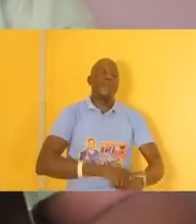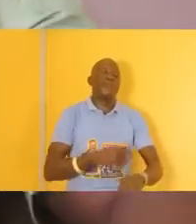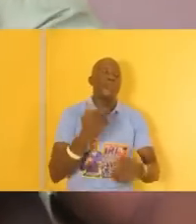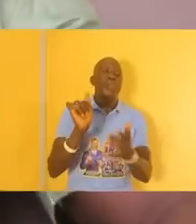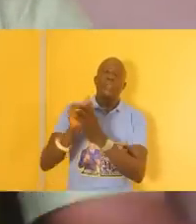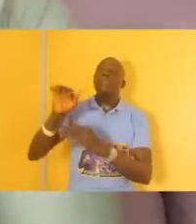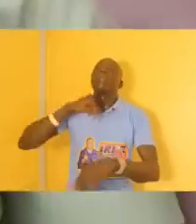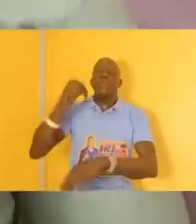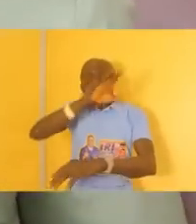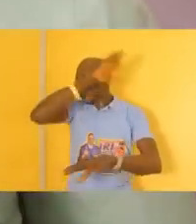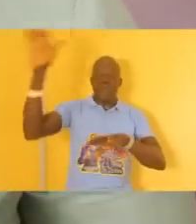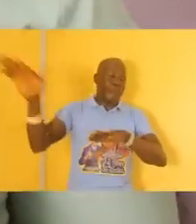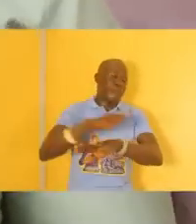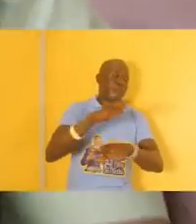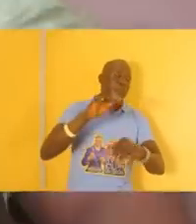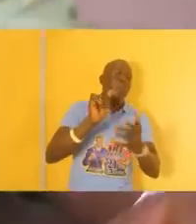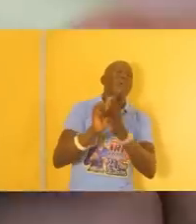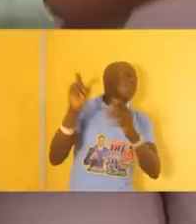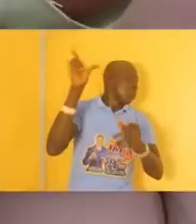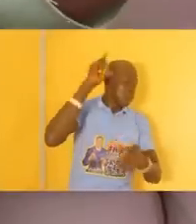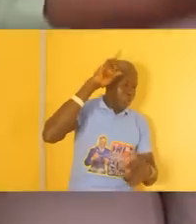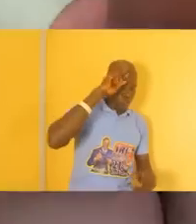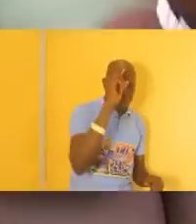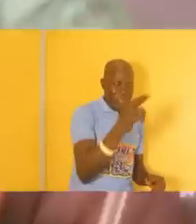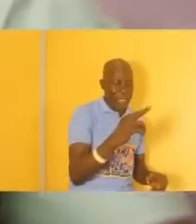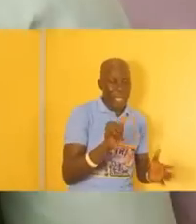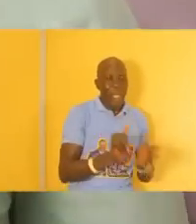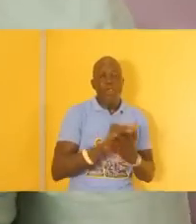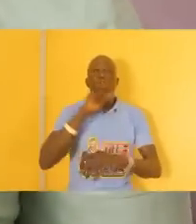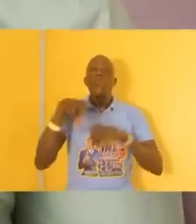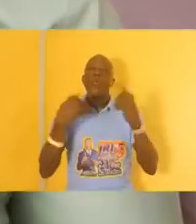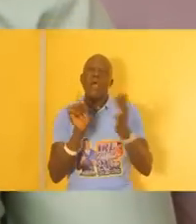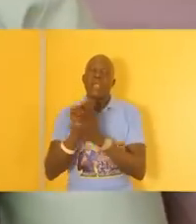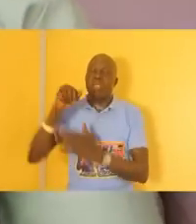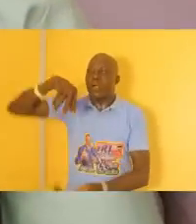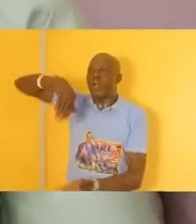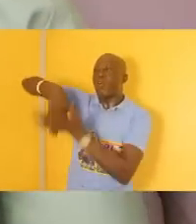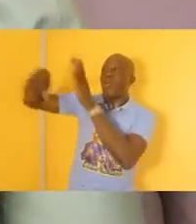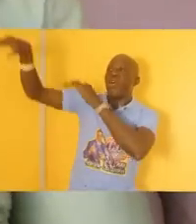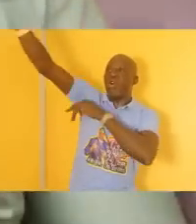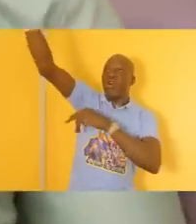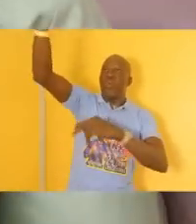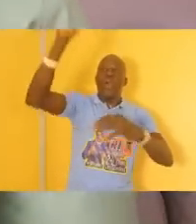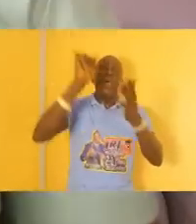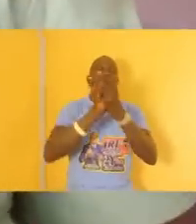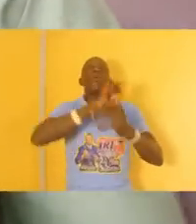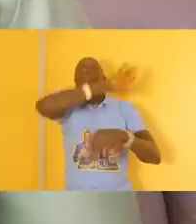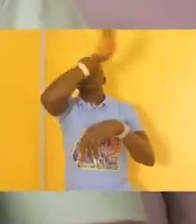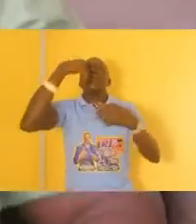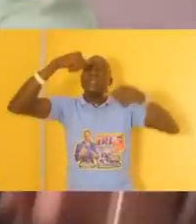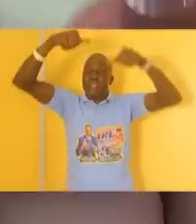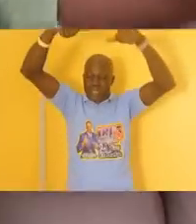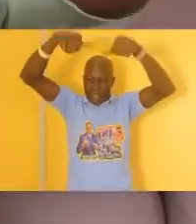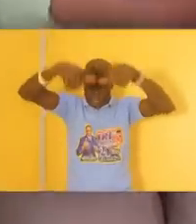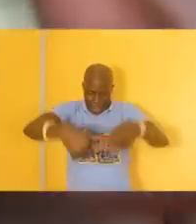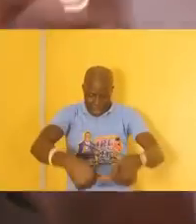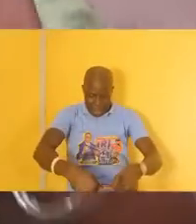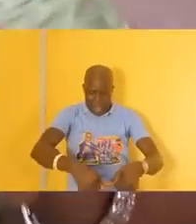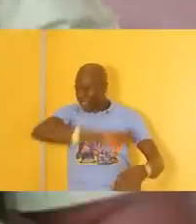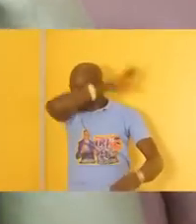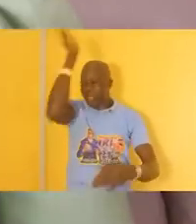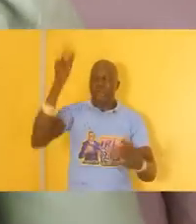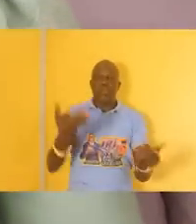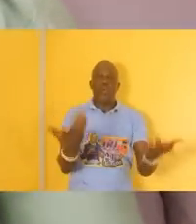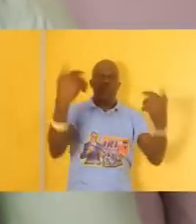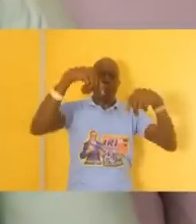delay. That end will wither. Listen to this. All of you that are risen and you fall. The Lord sent me to you.